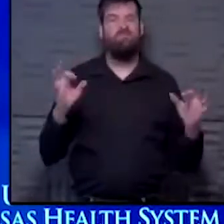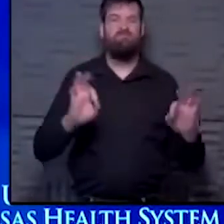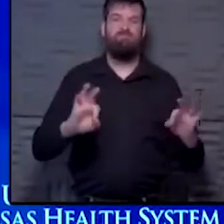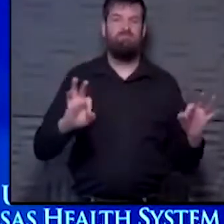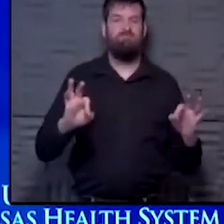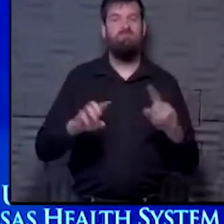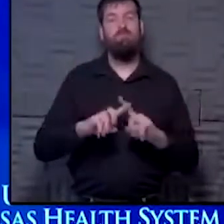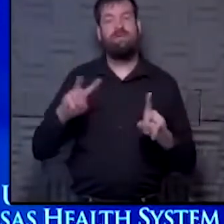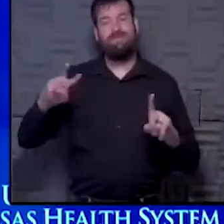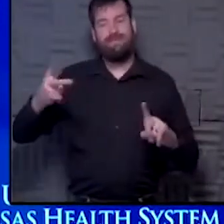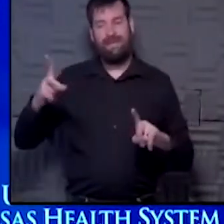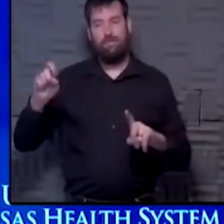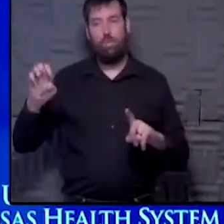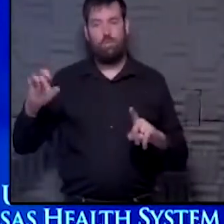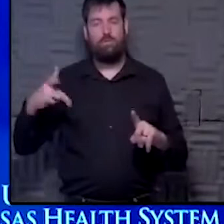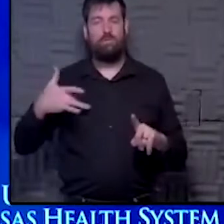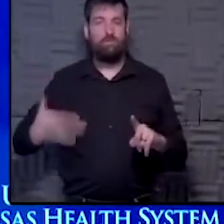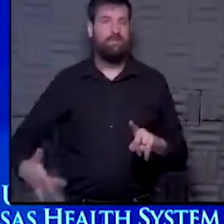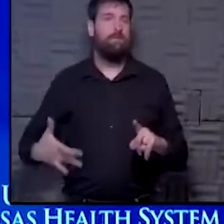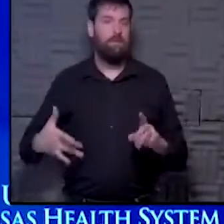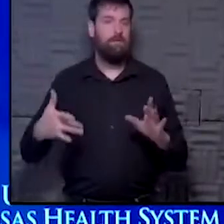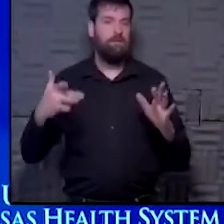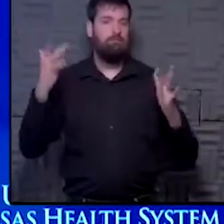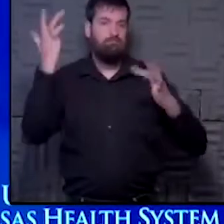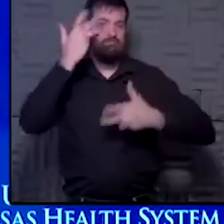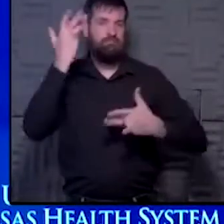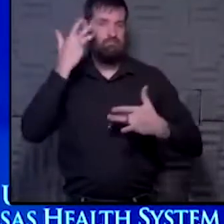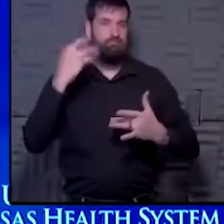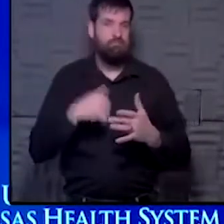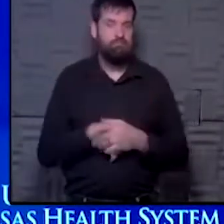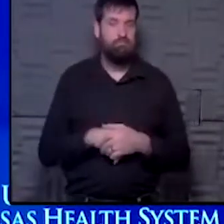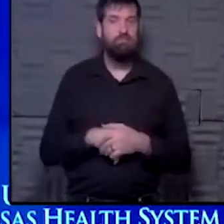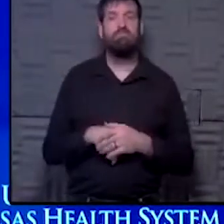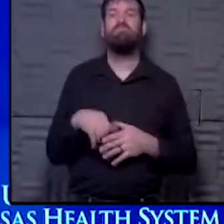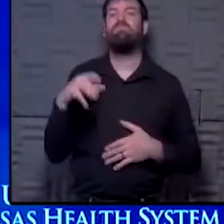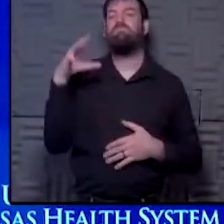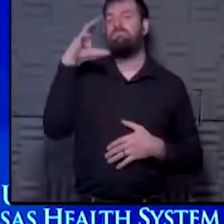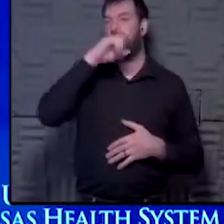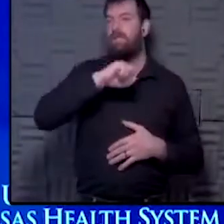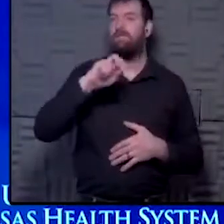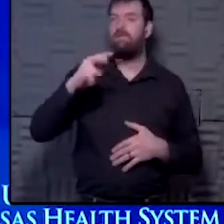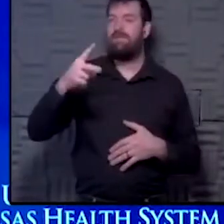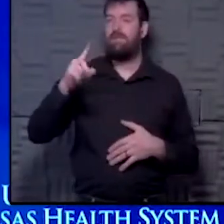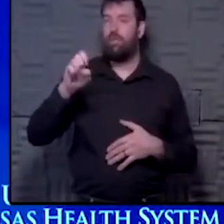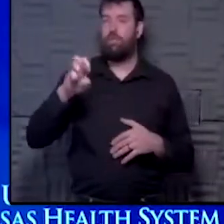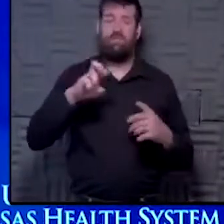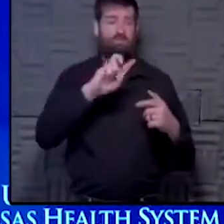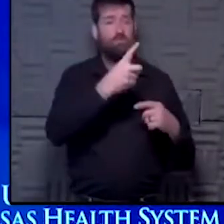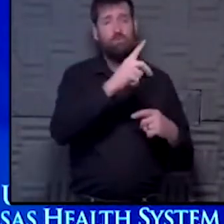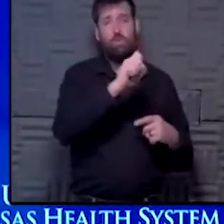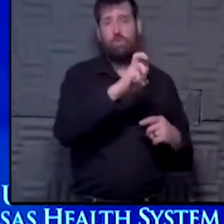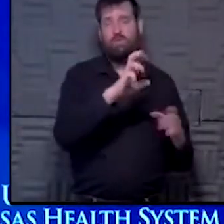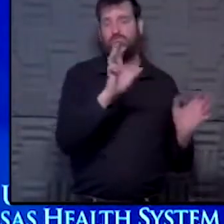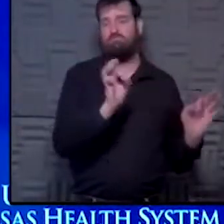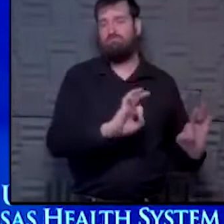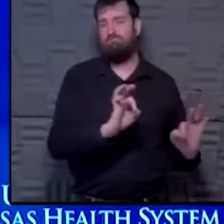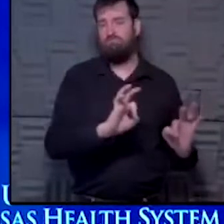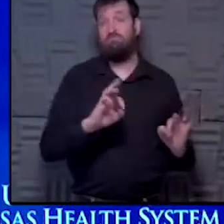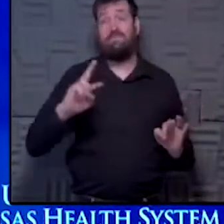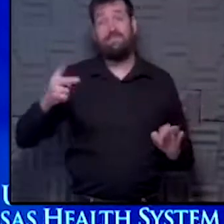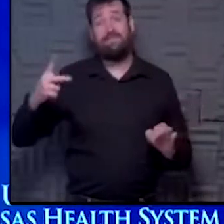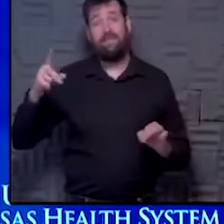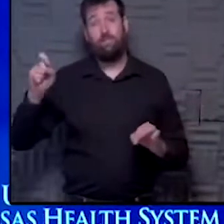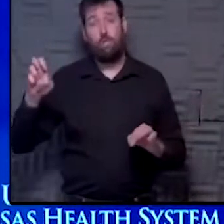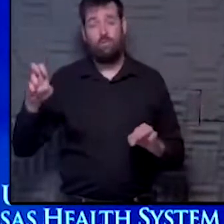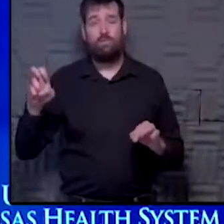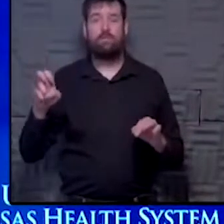the second dose in which people get sick. And so my guess is that these are second doses. First doses I wouldn't be too concerned about. Second doses, you just have to